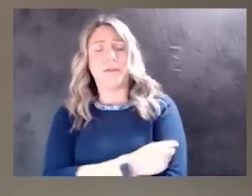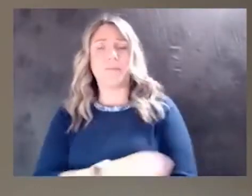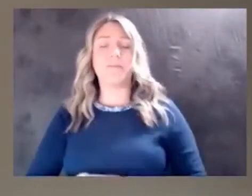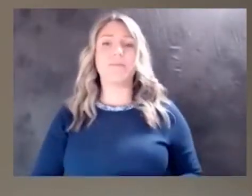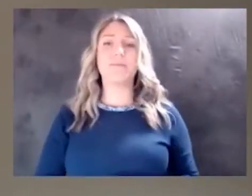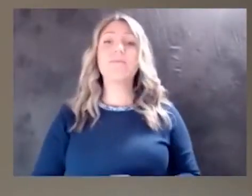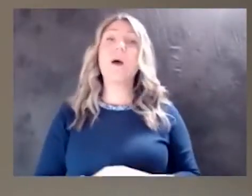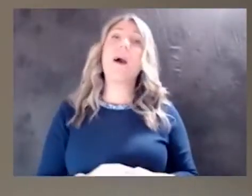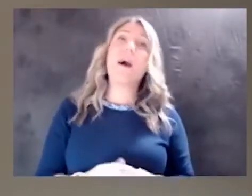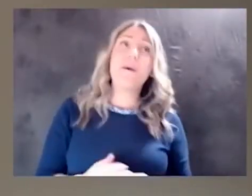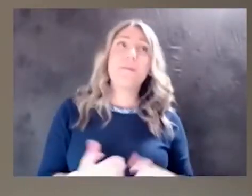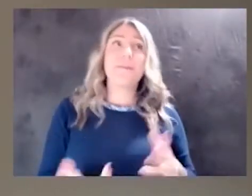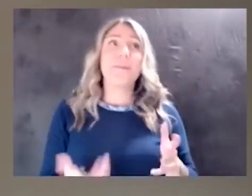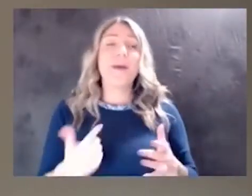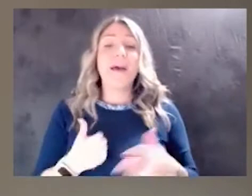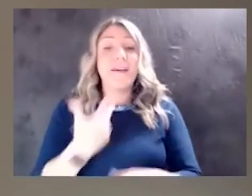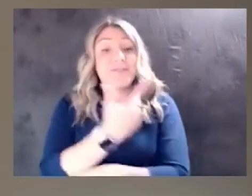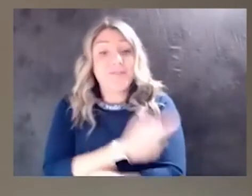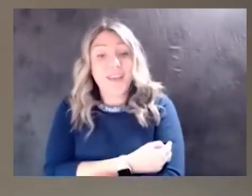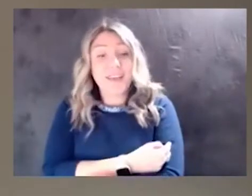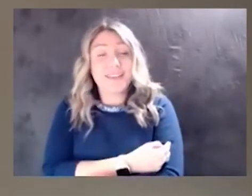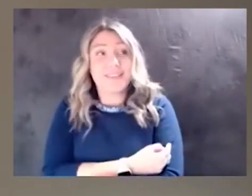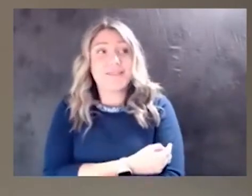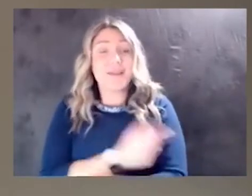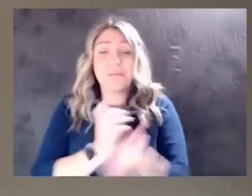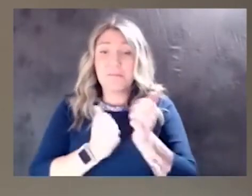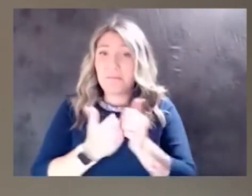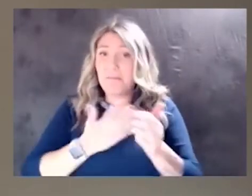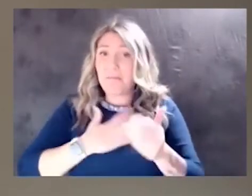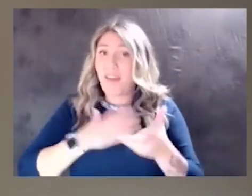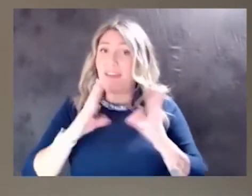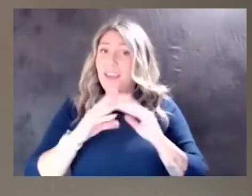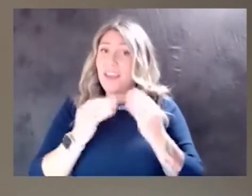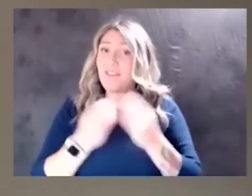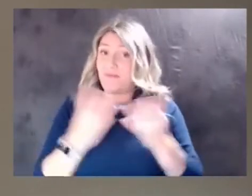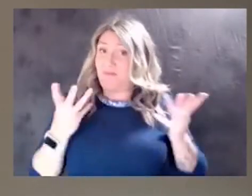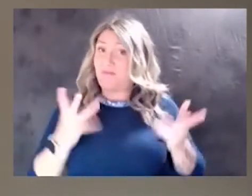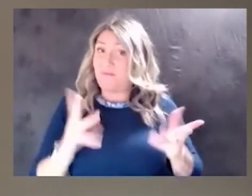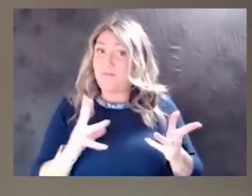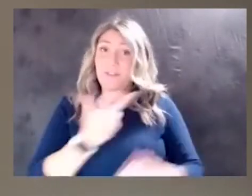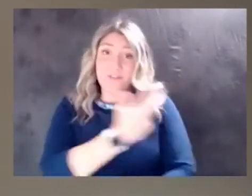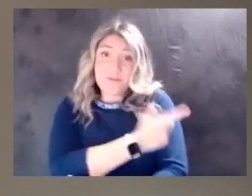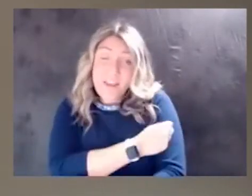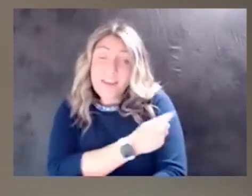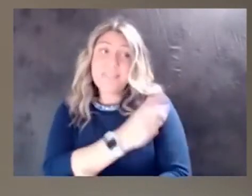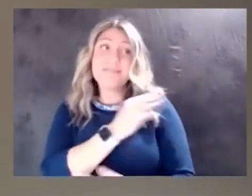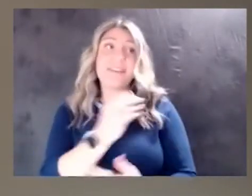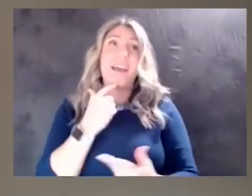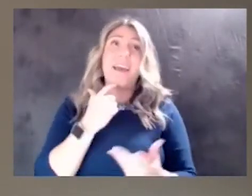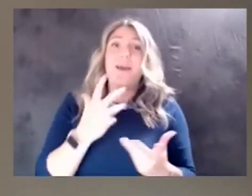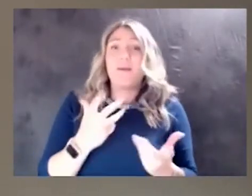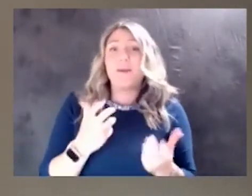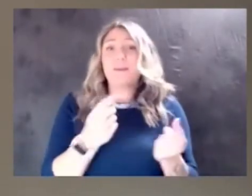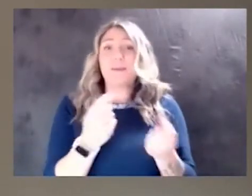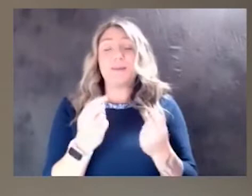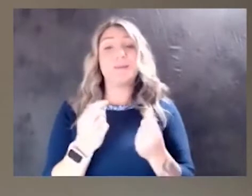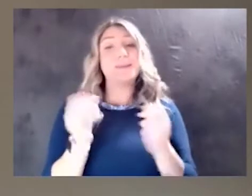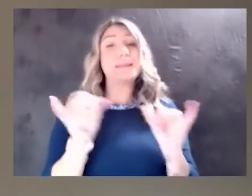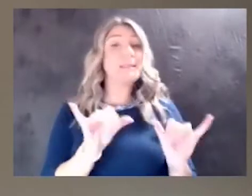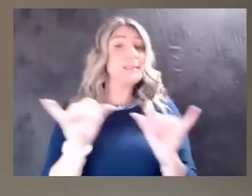I got vaccinated because most of my family was already vaccinated, and I wanted to do the things that they were